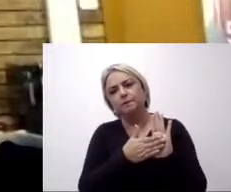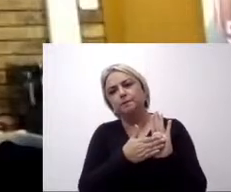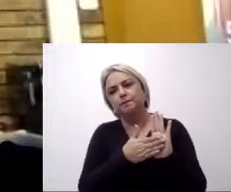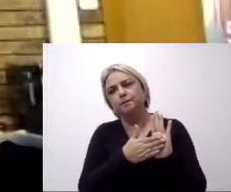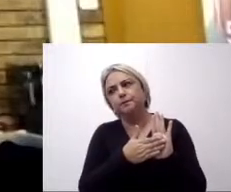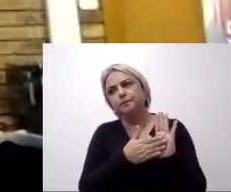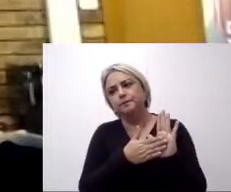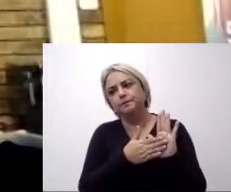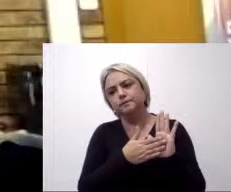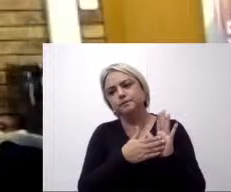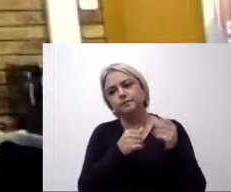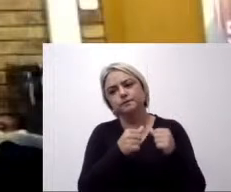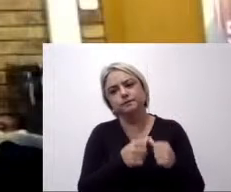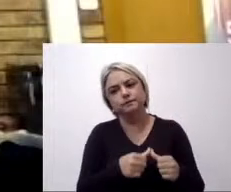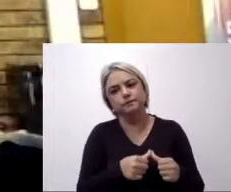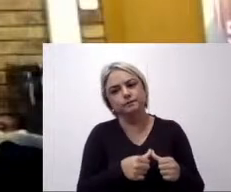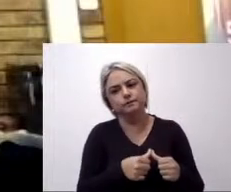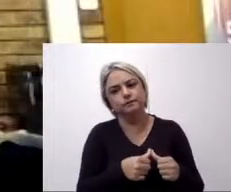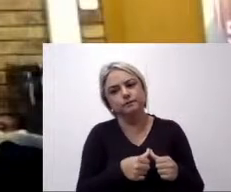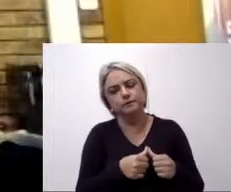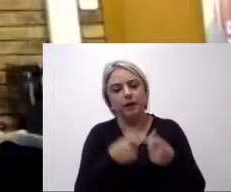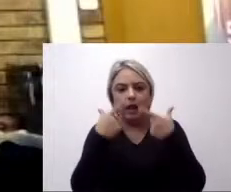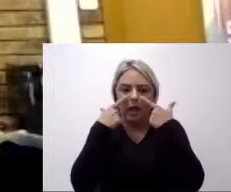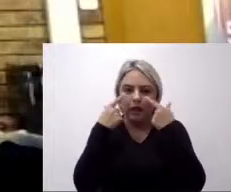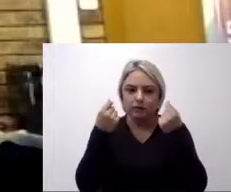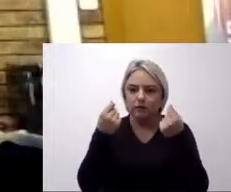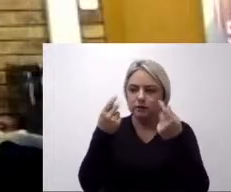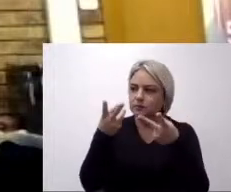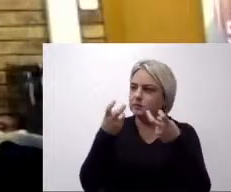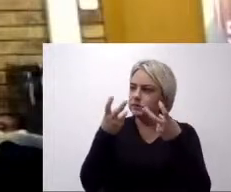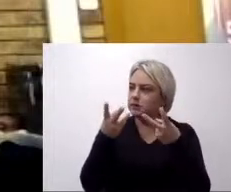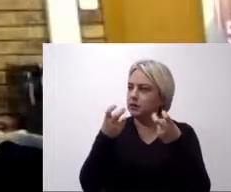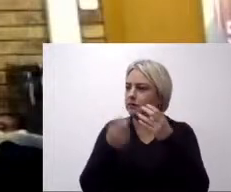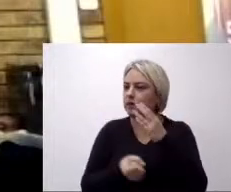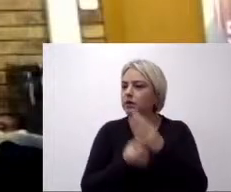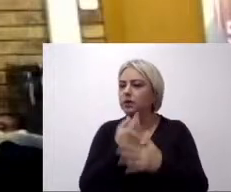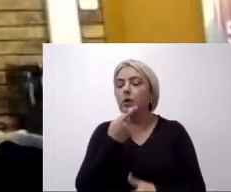to understand what's happened. What I can say is